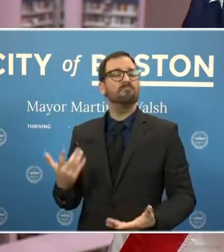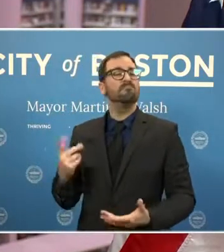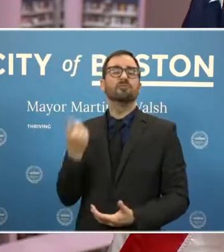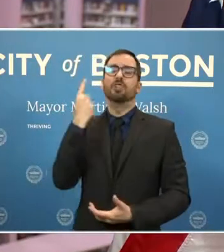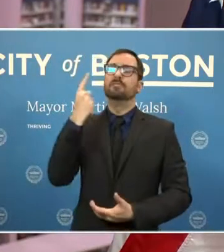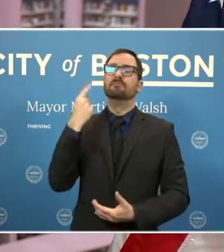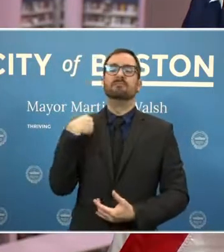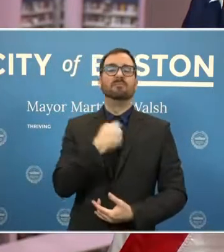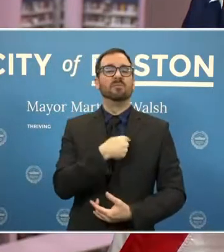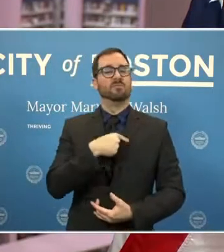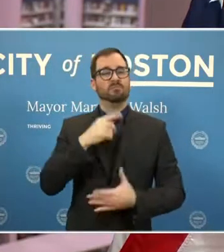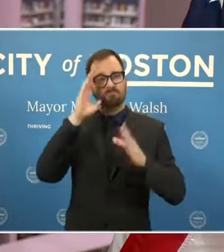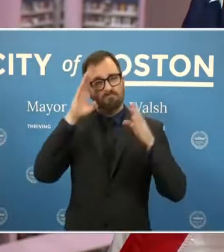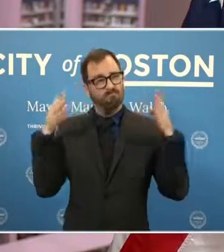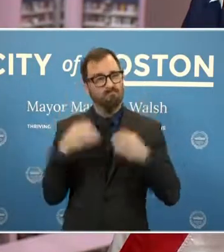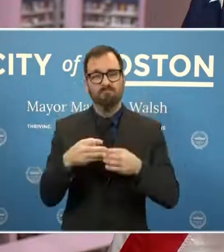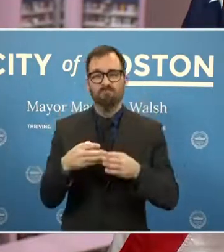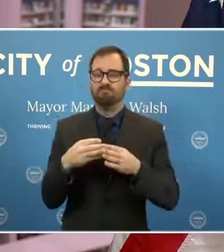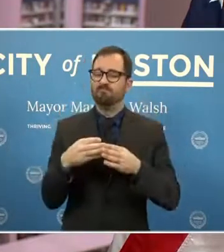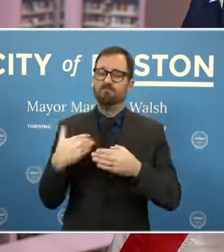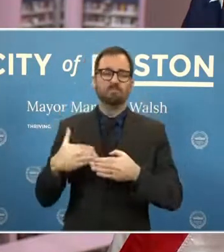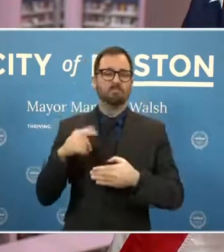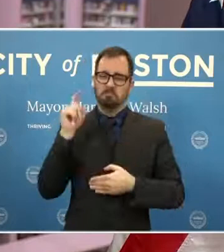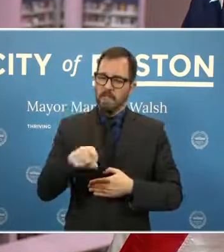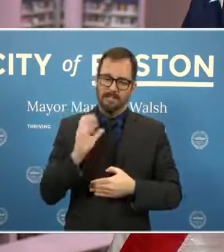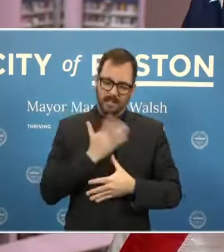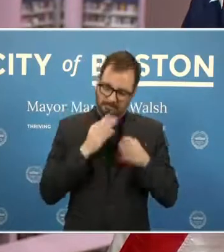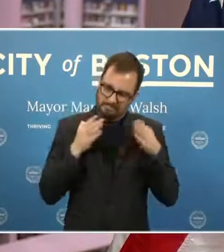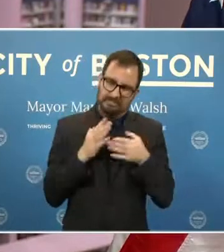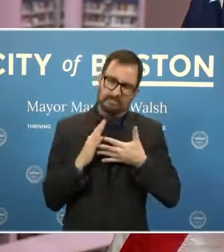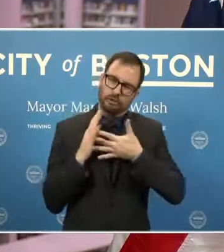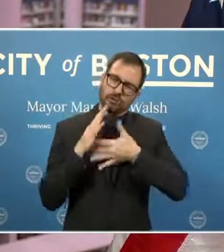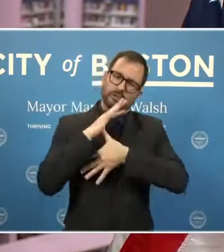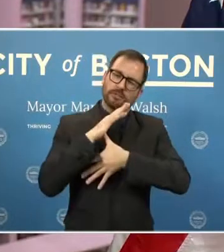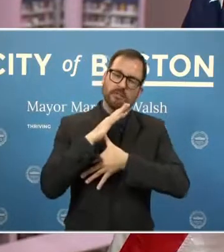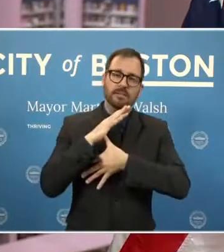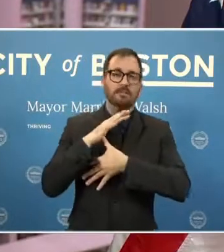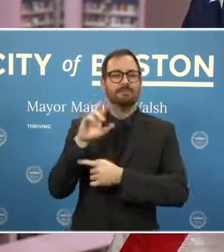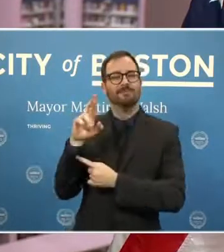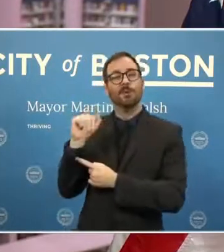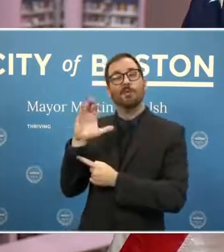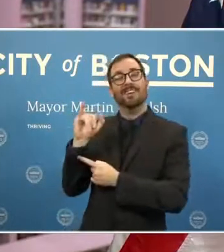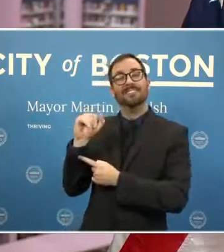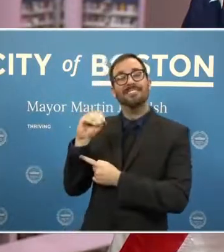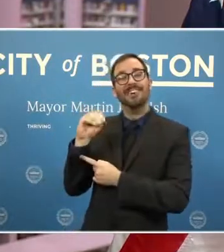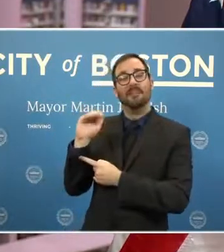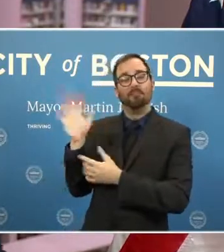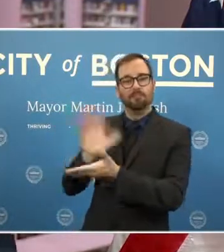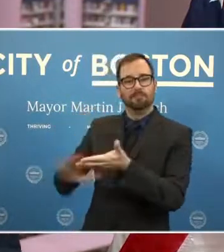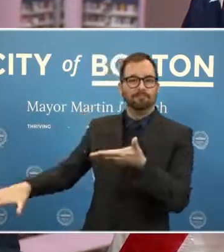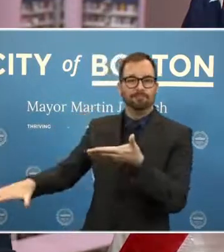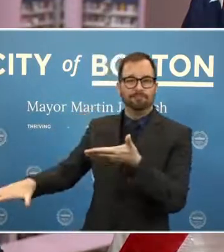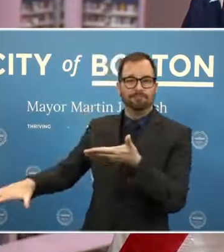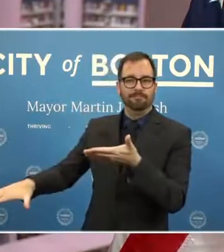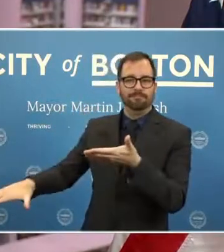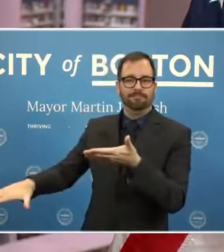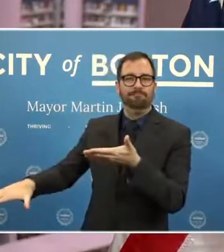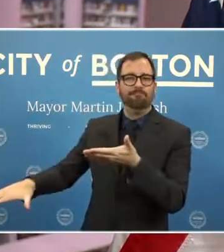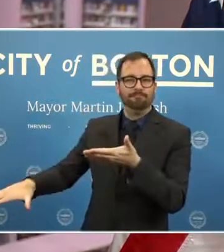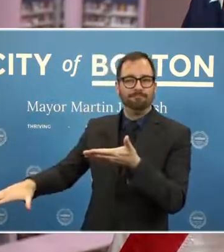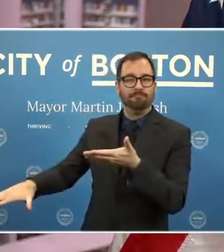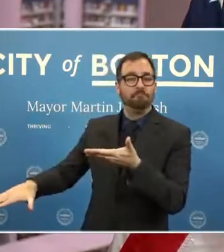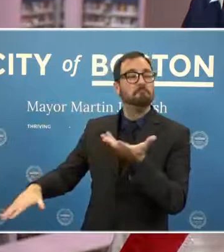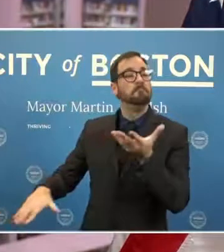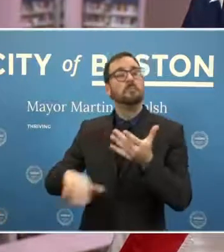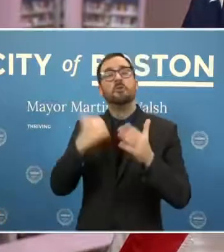No city is better prepared than Boston to meet this moment. I know that because I've spent every day for 7 years working with you to